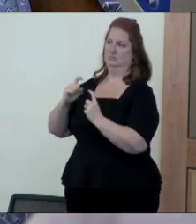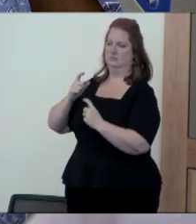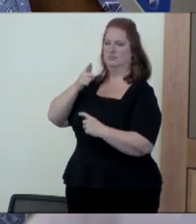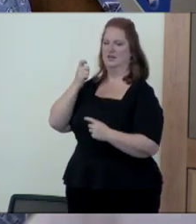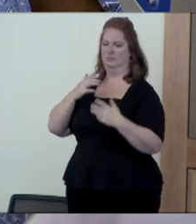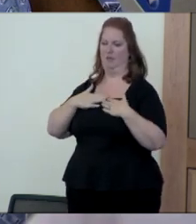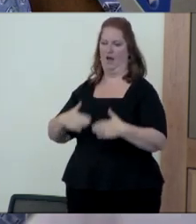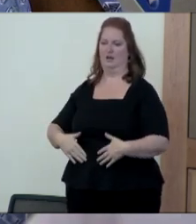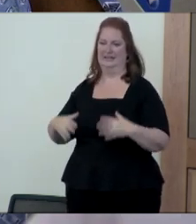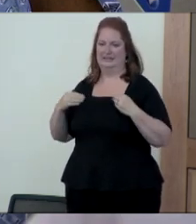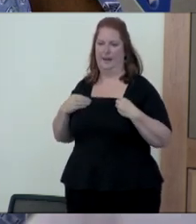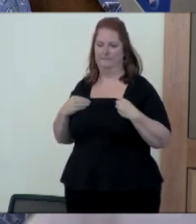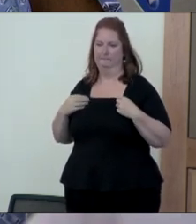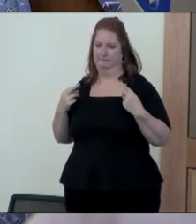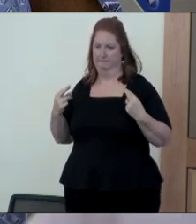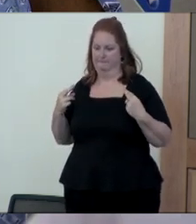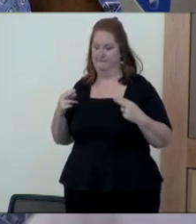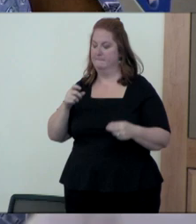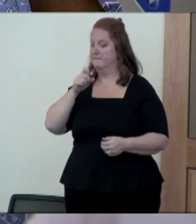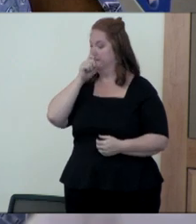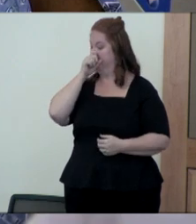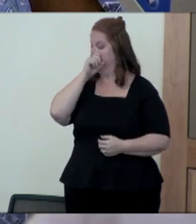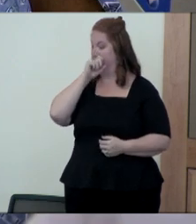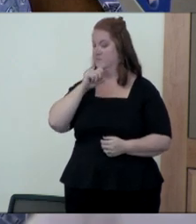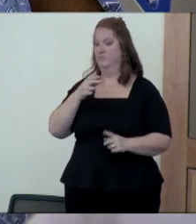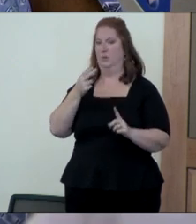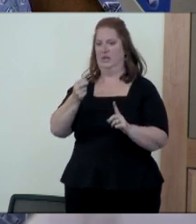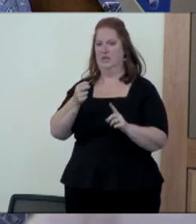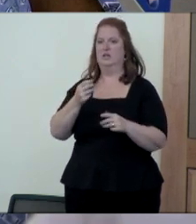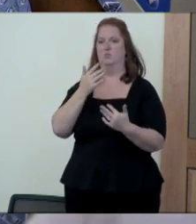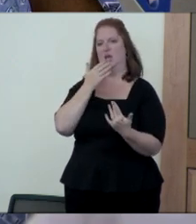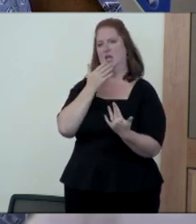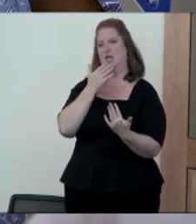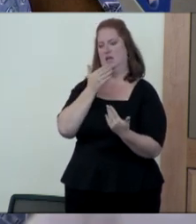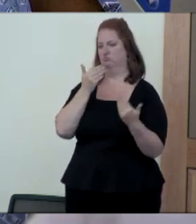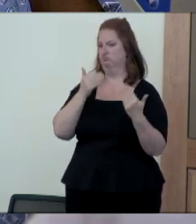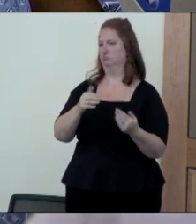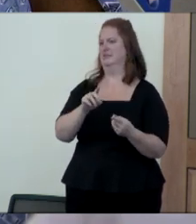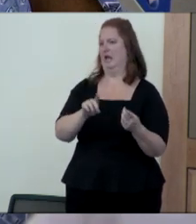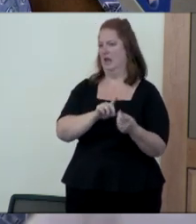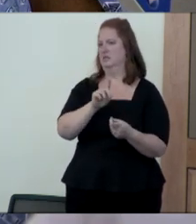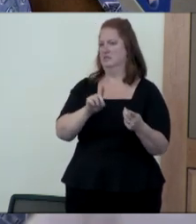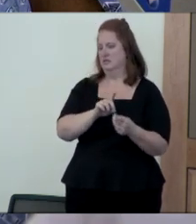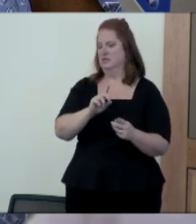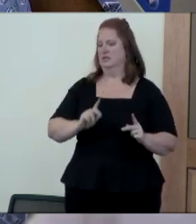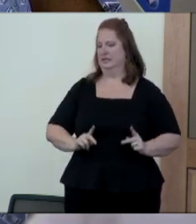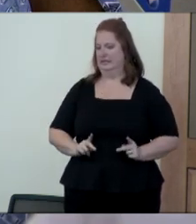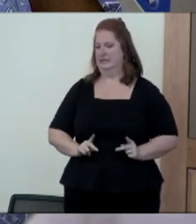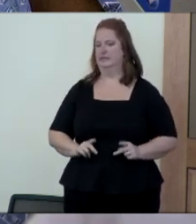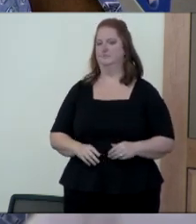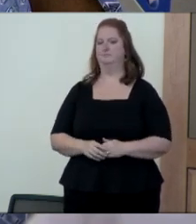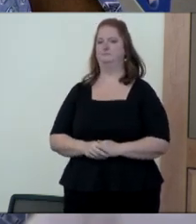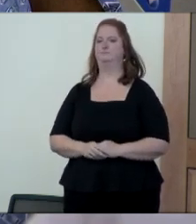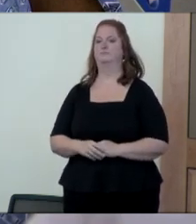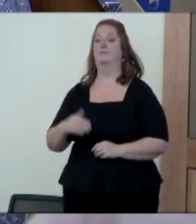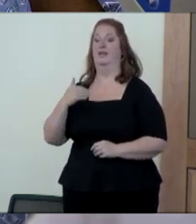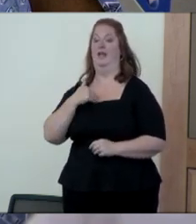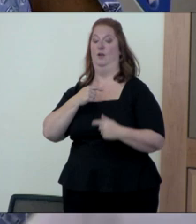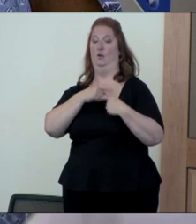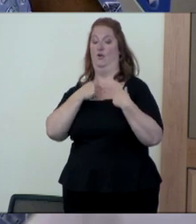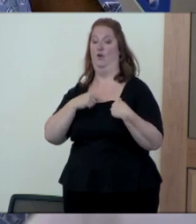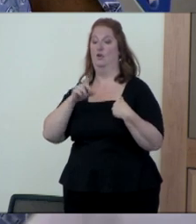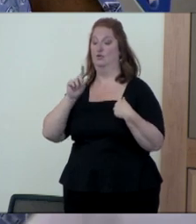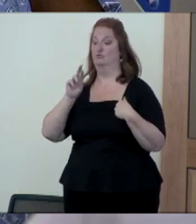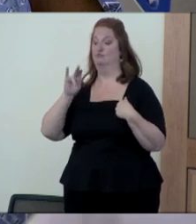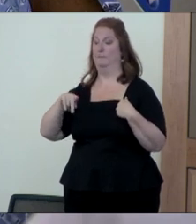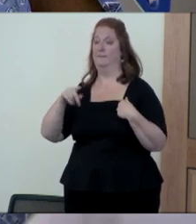rejection. So while he waited, Mr. D continued dialysis for his kidney. He carried a drip bag for his heart, and